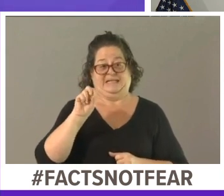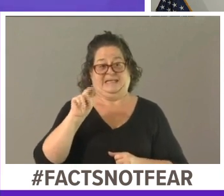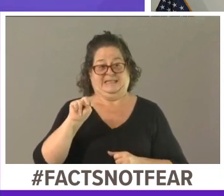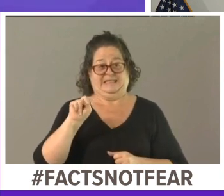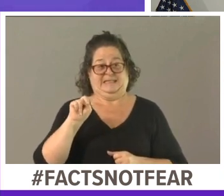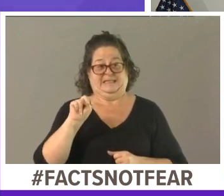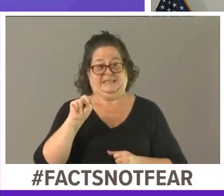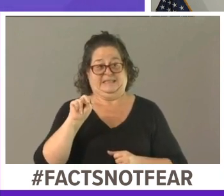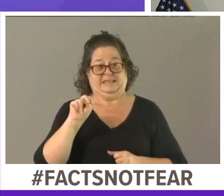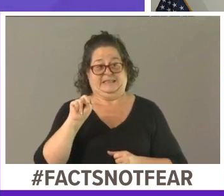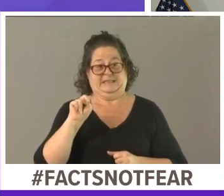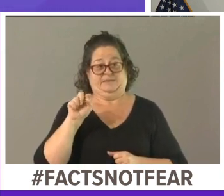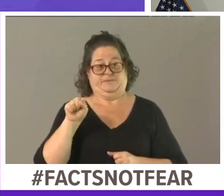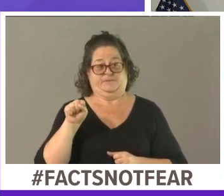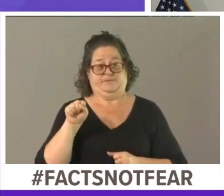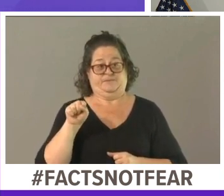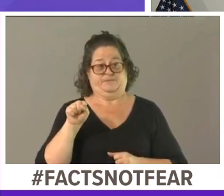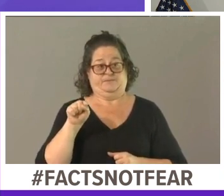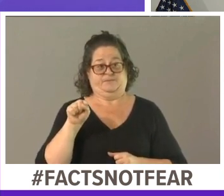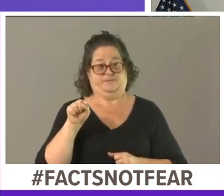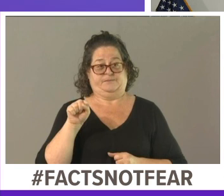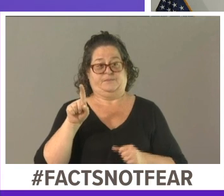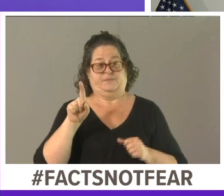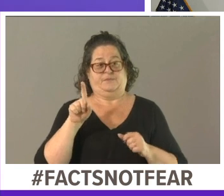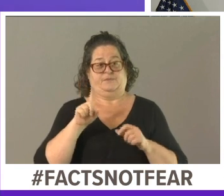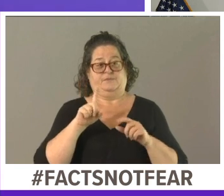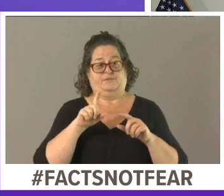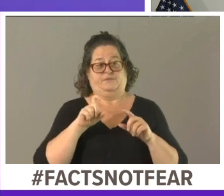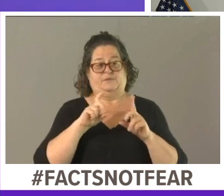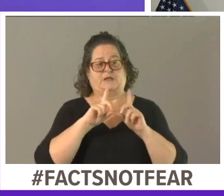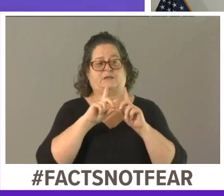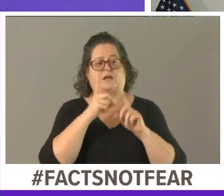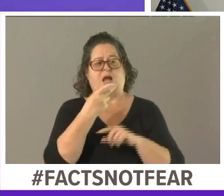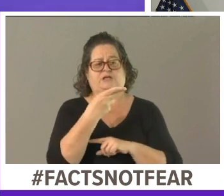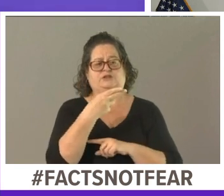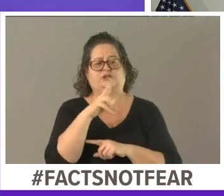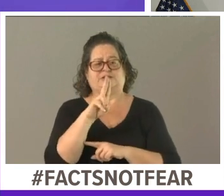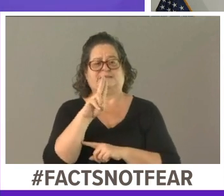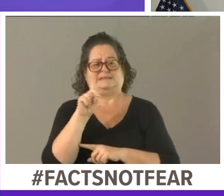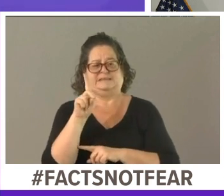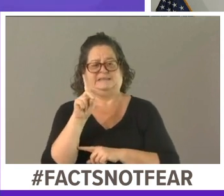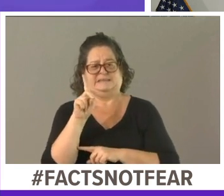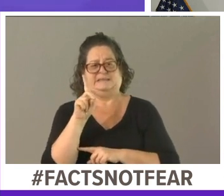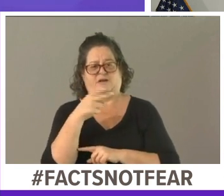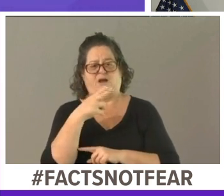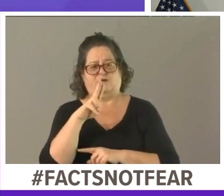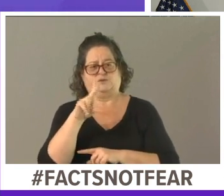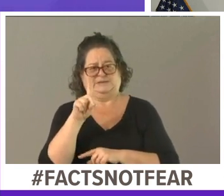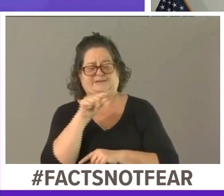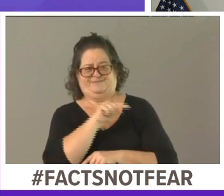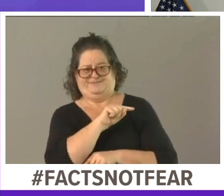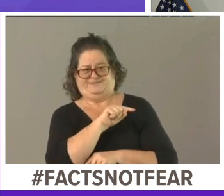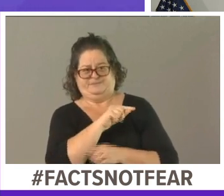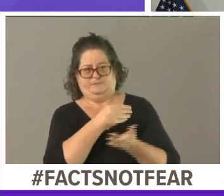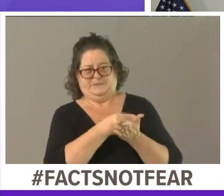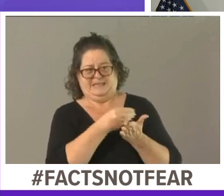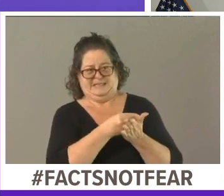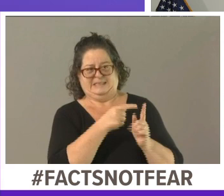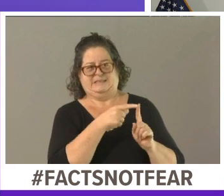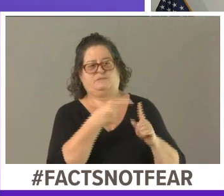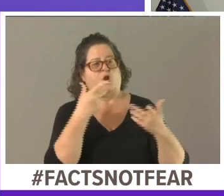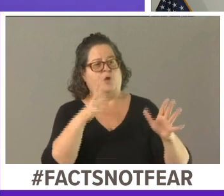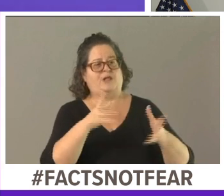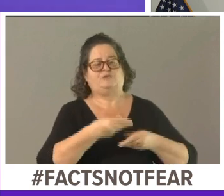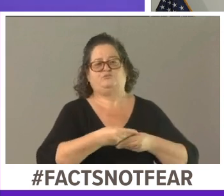Emergency Solutions Grant was distributed to combat homelessness. This is going to support counseling service, guidance on